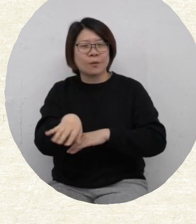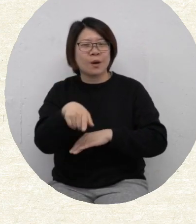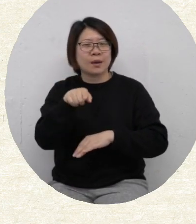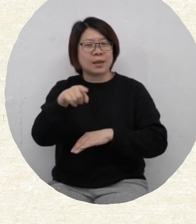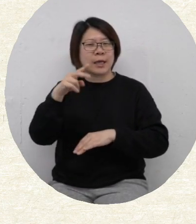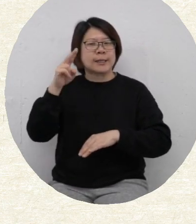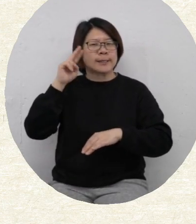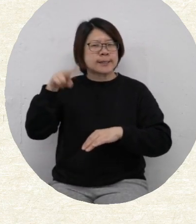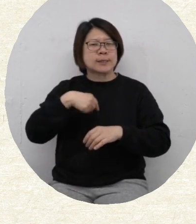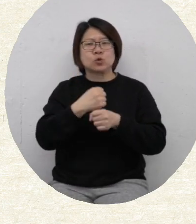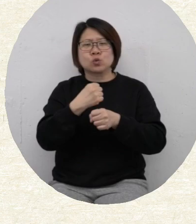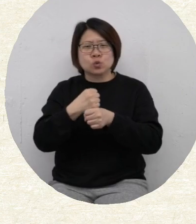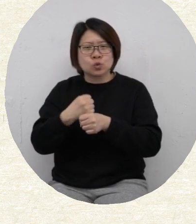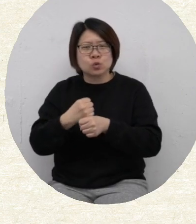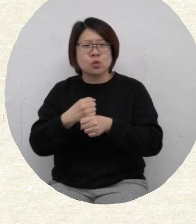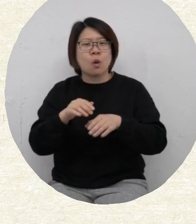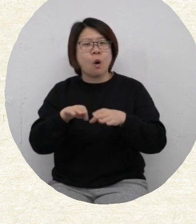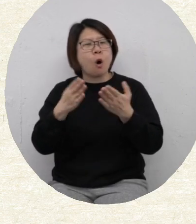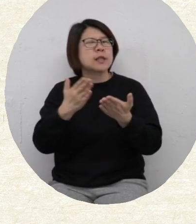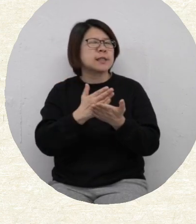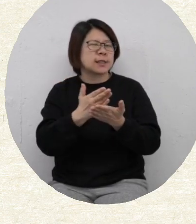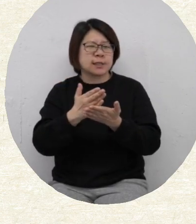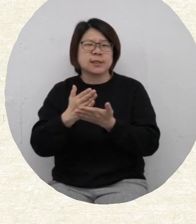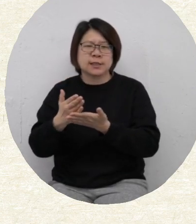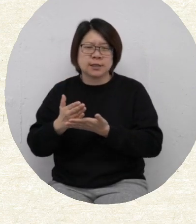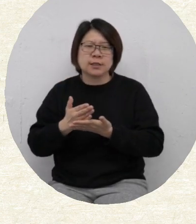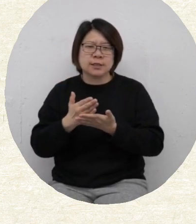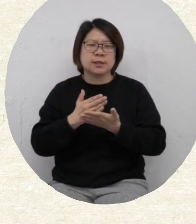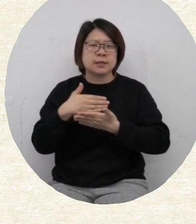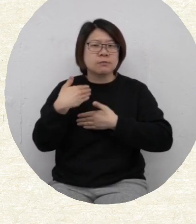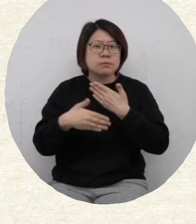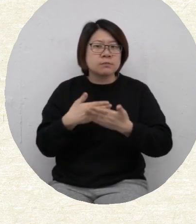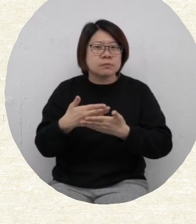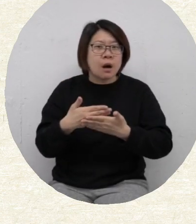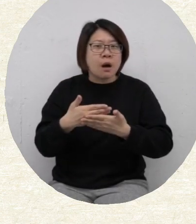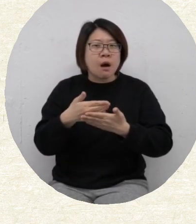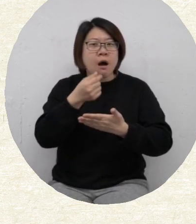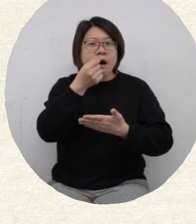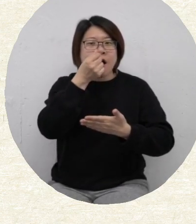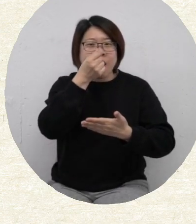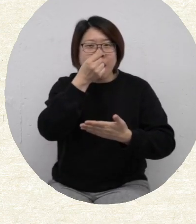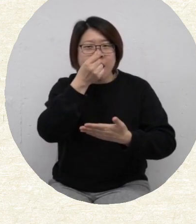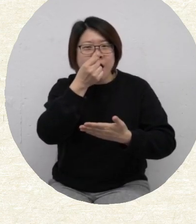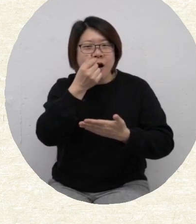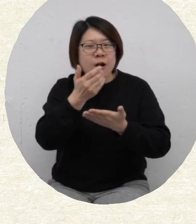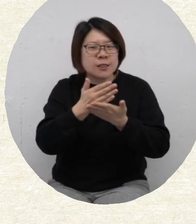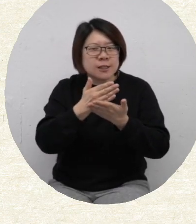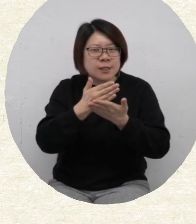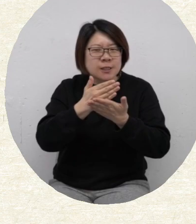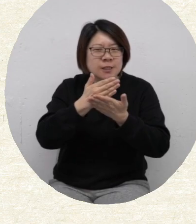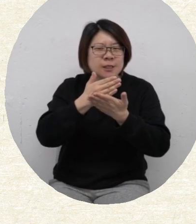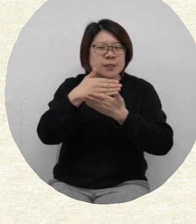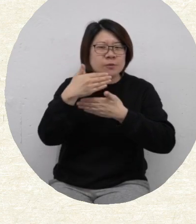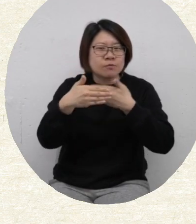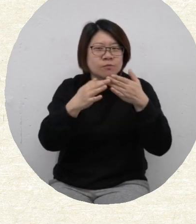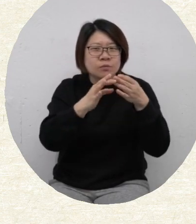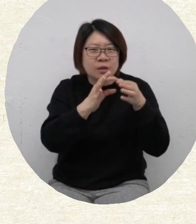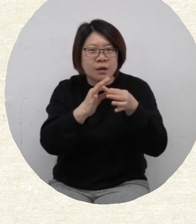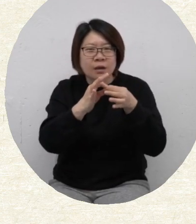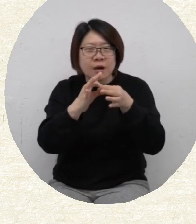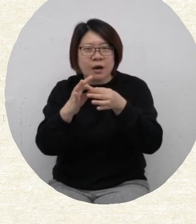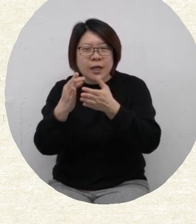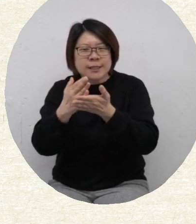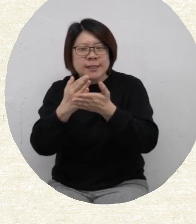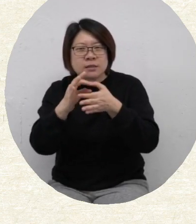studios, doing what I can in my studio. And I started to just paint it and see what happens.